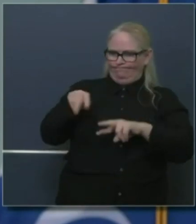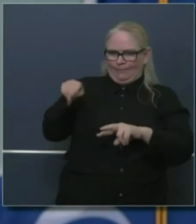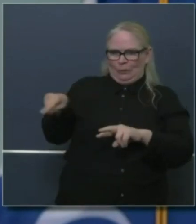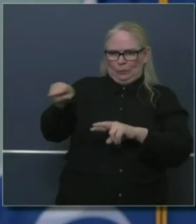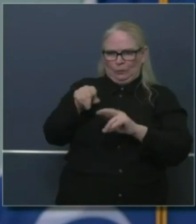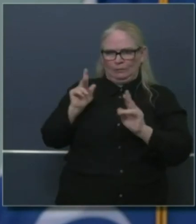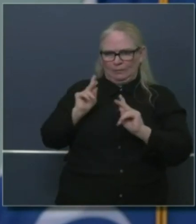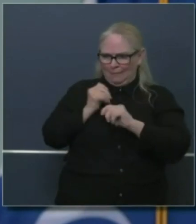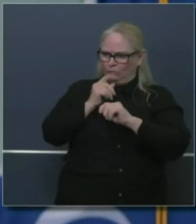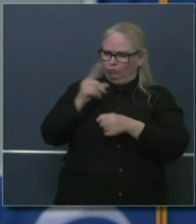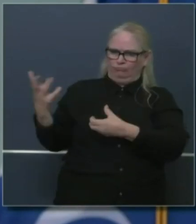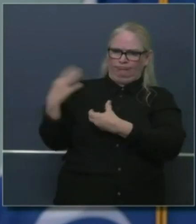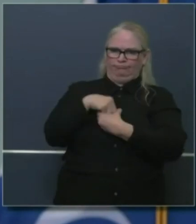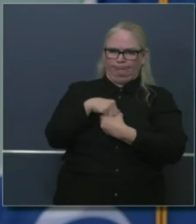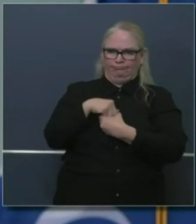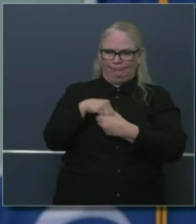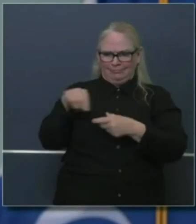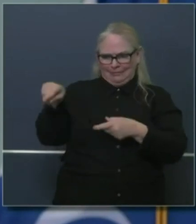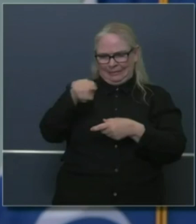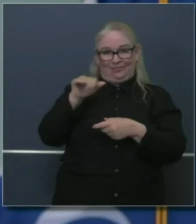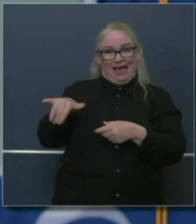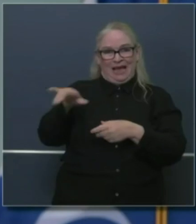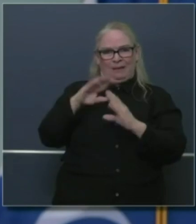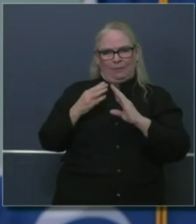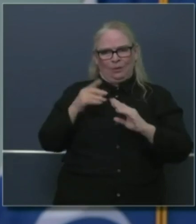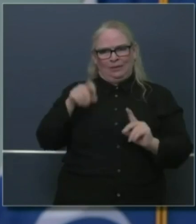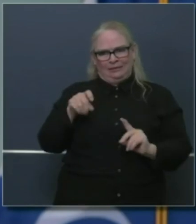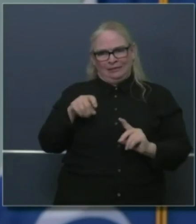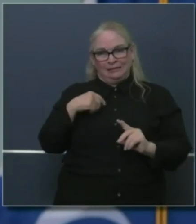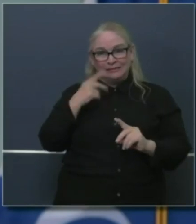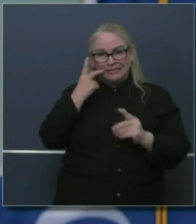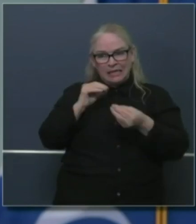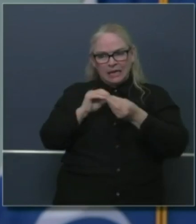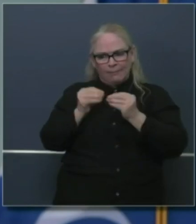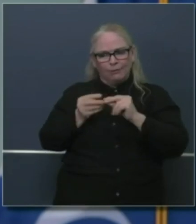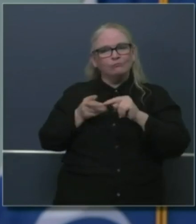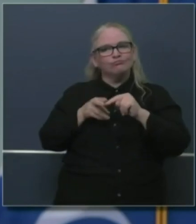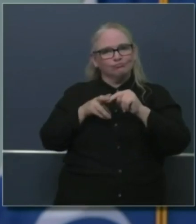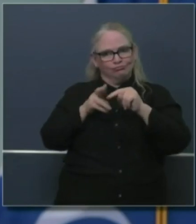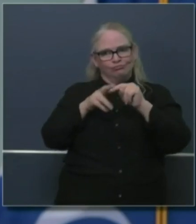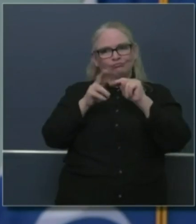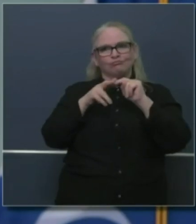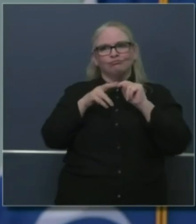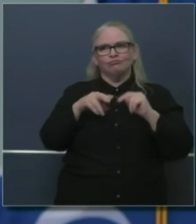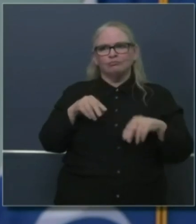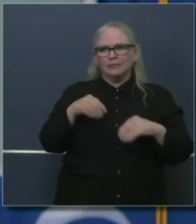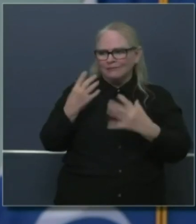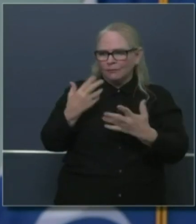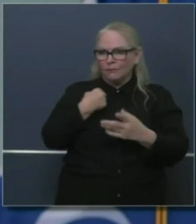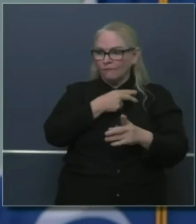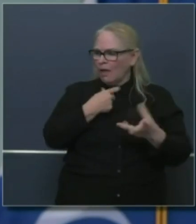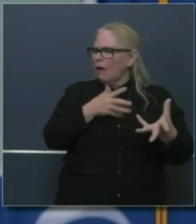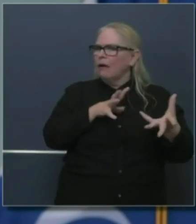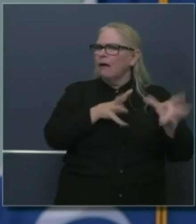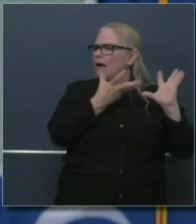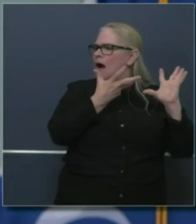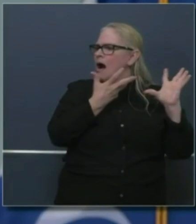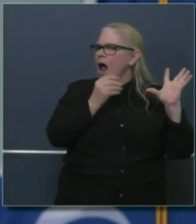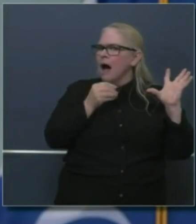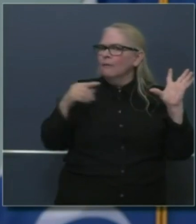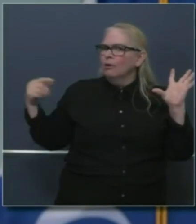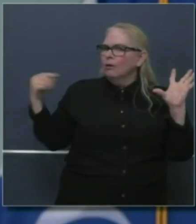And if we see numbers go up in a way that causes stress in the system, the ability to toggle back, the